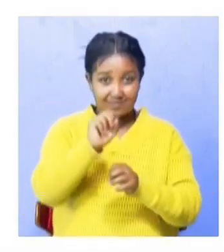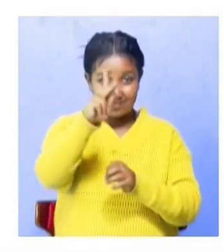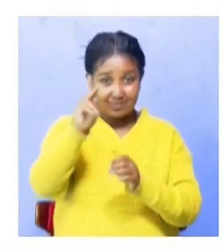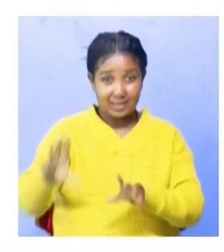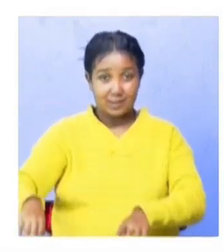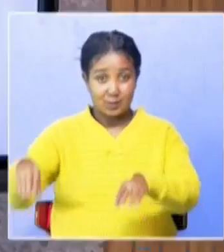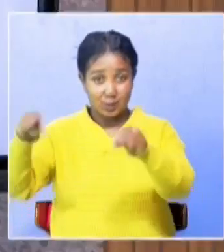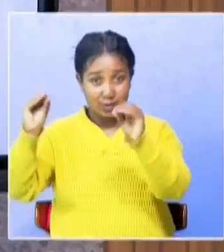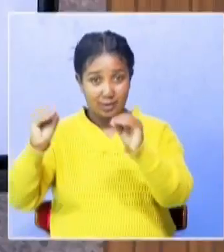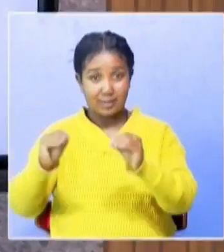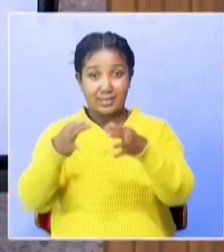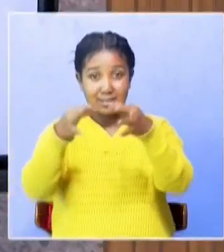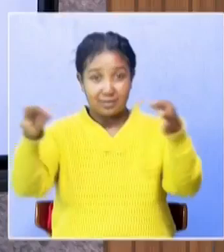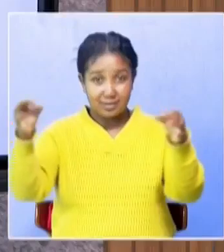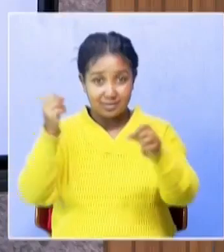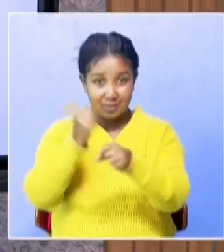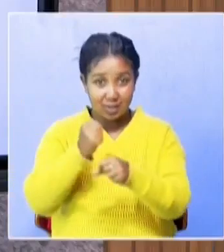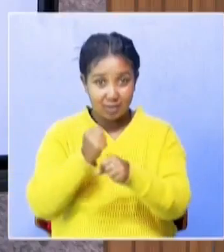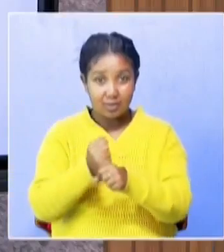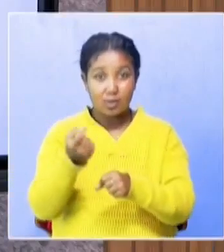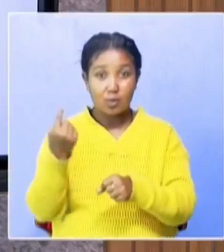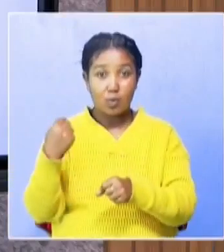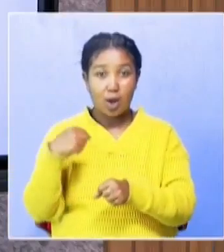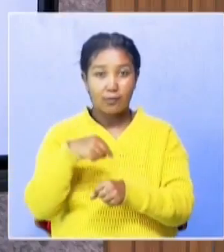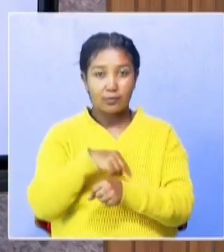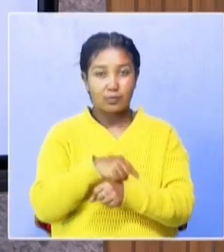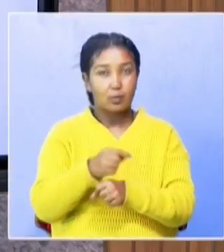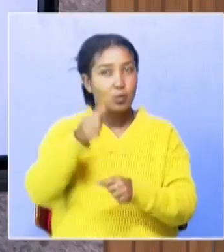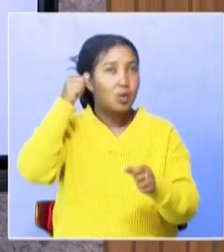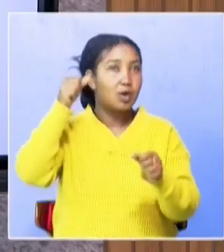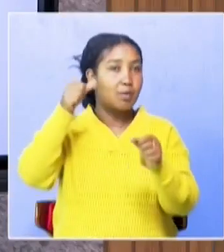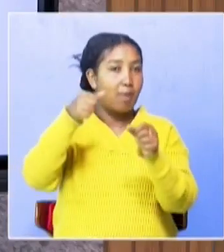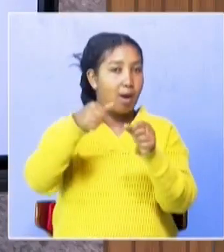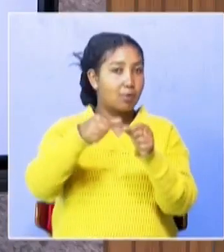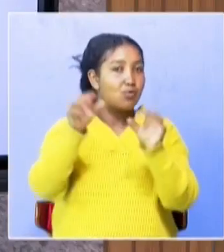Students, to make the sentence, we have to